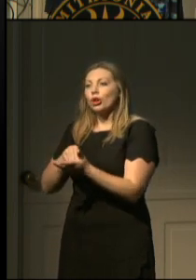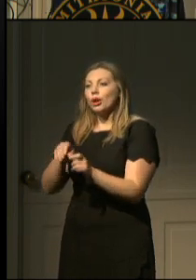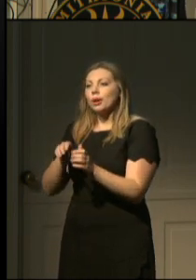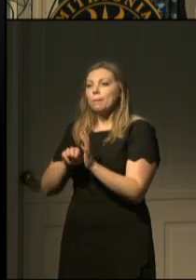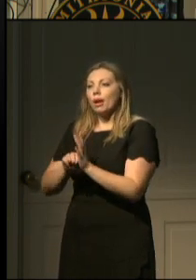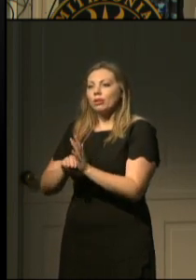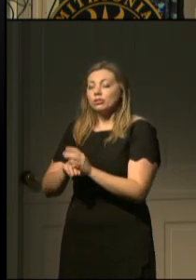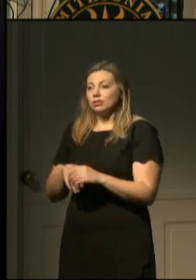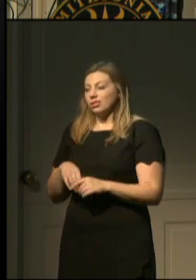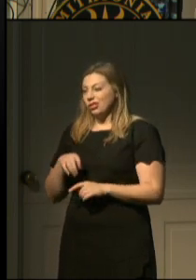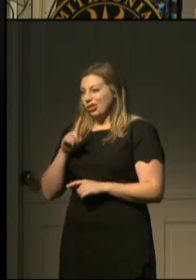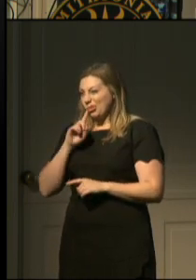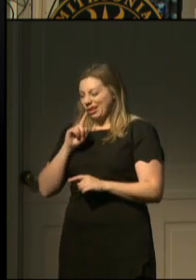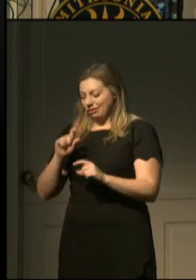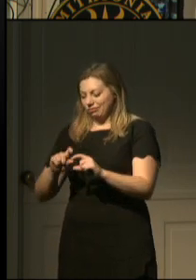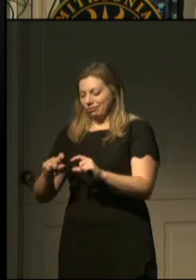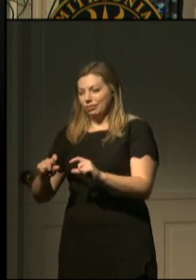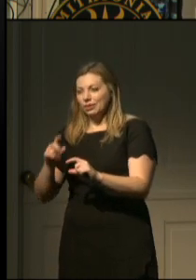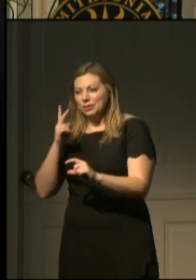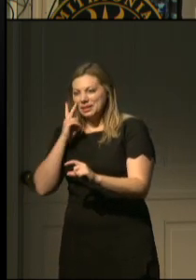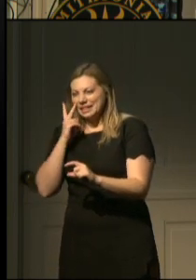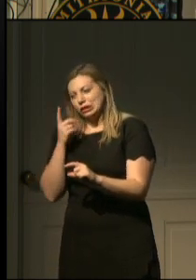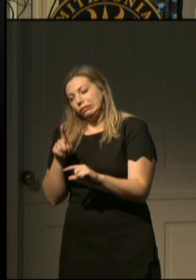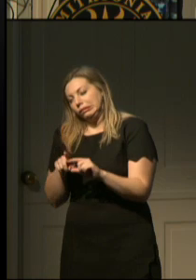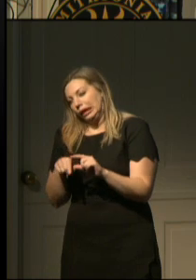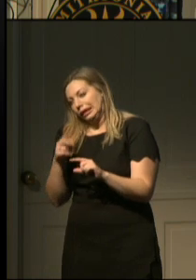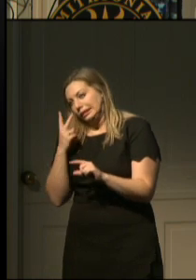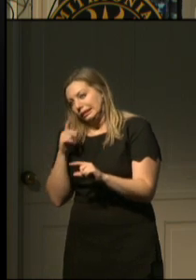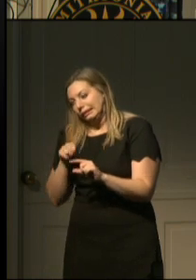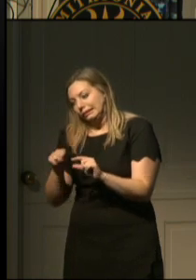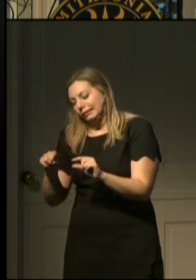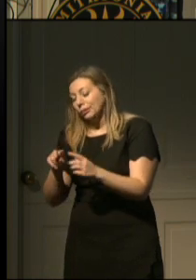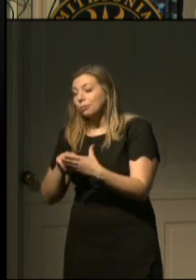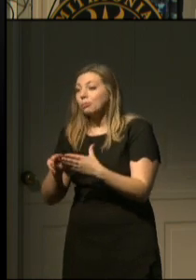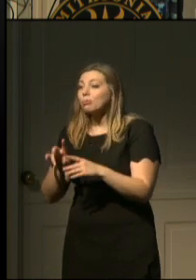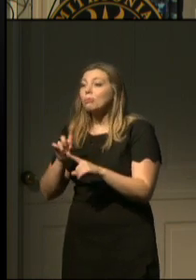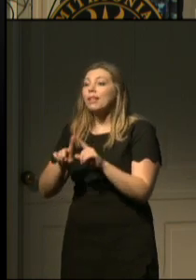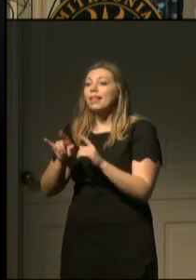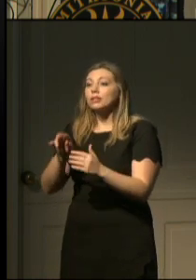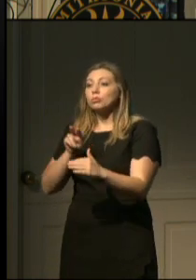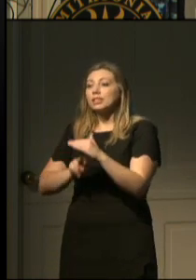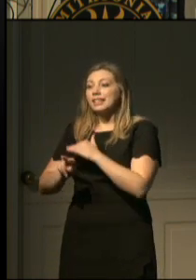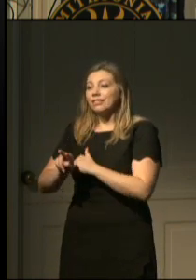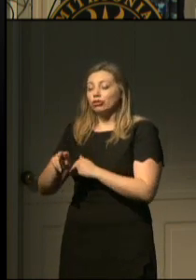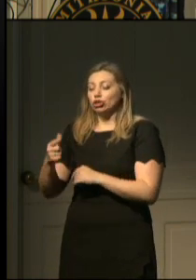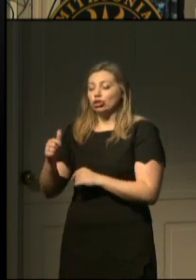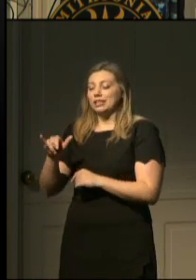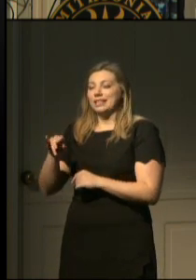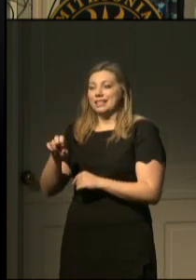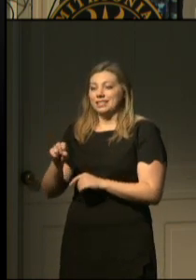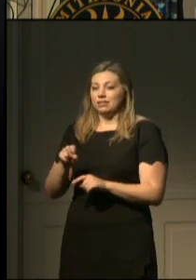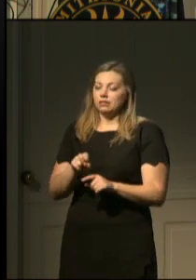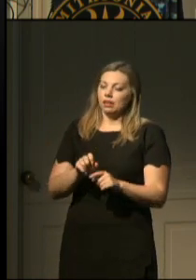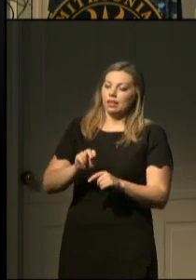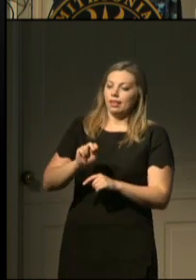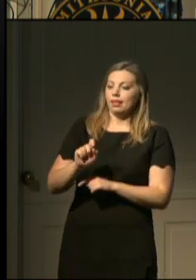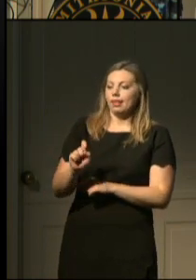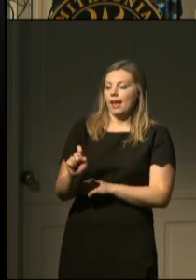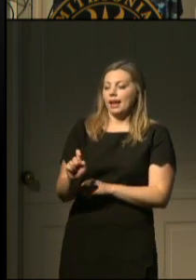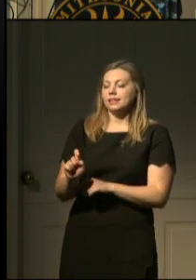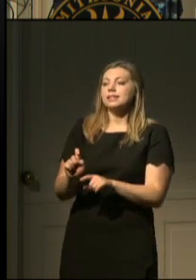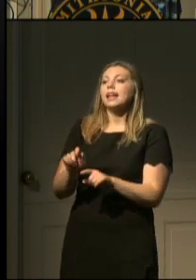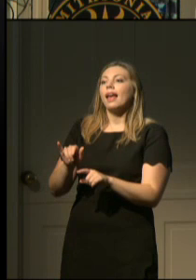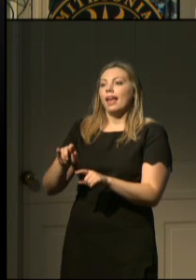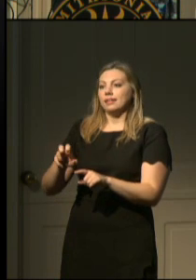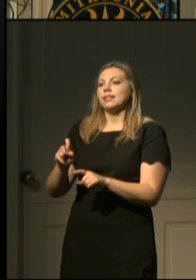this, which you can't read, is actually the predicted genus, and the y-axis is the actual. The dark diagonal line in